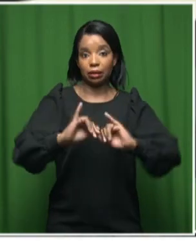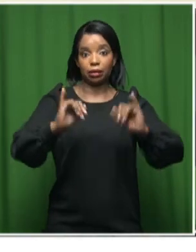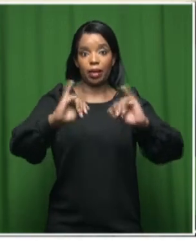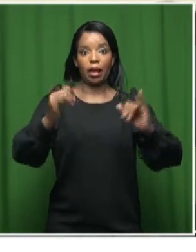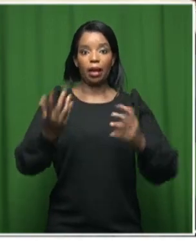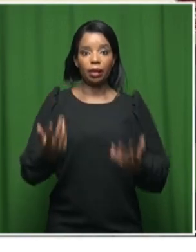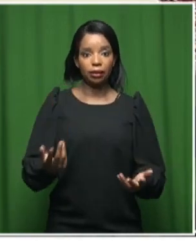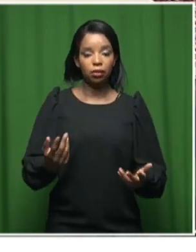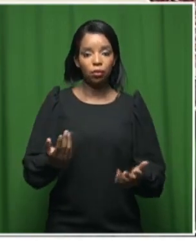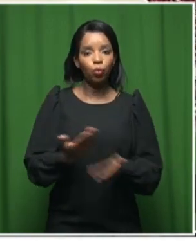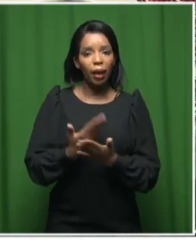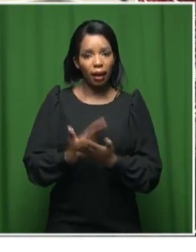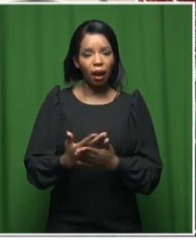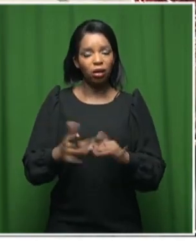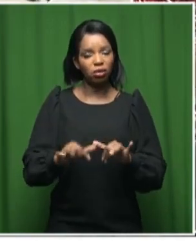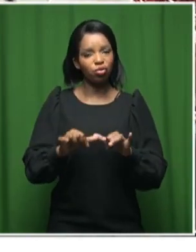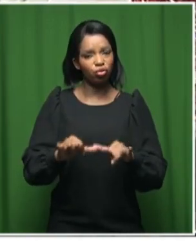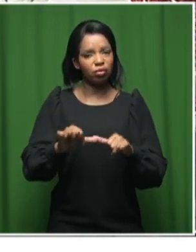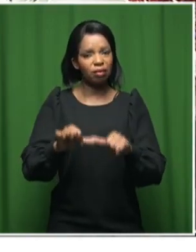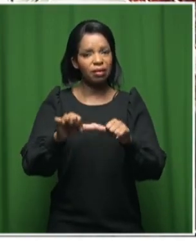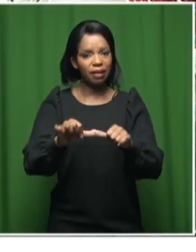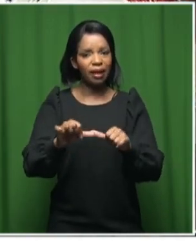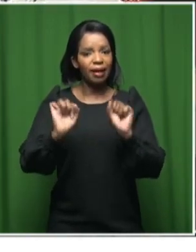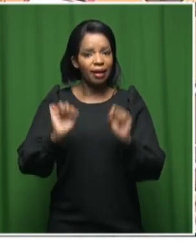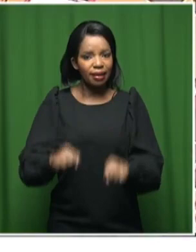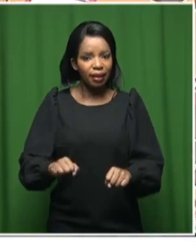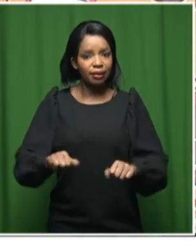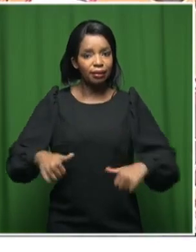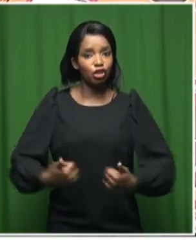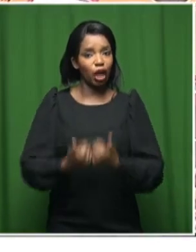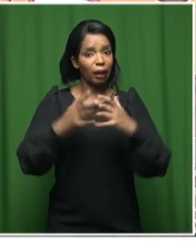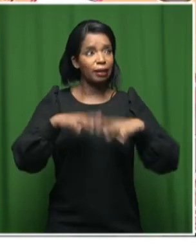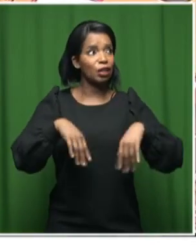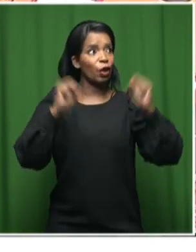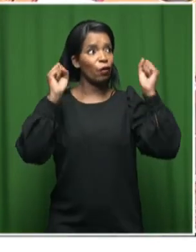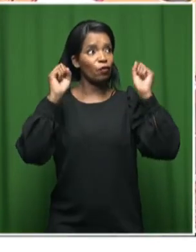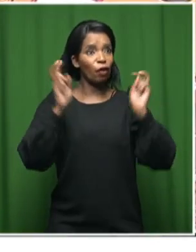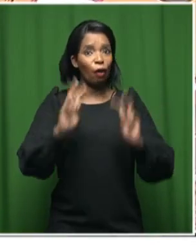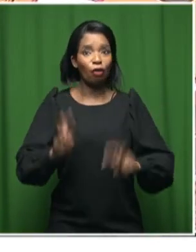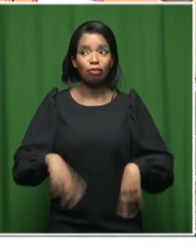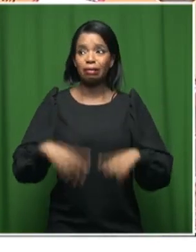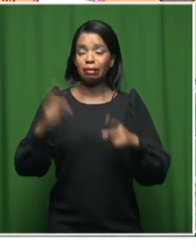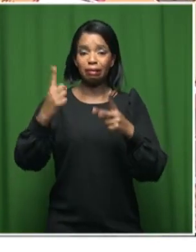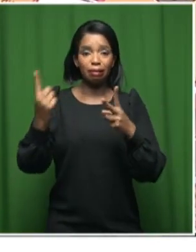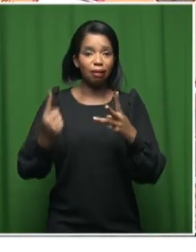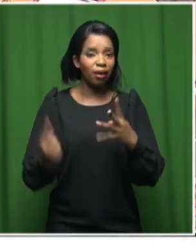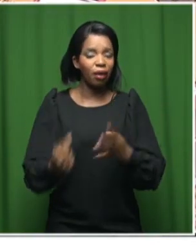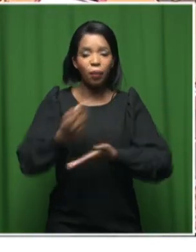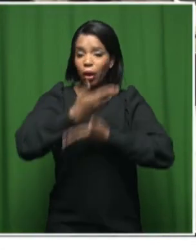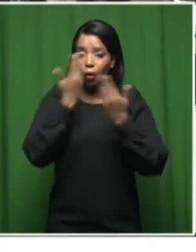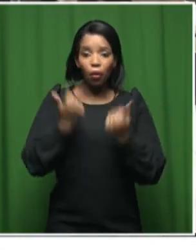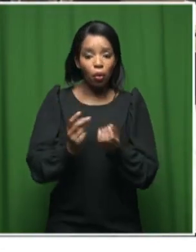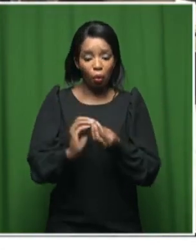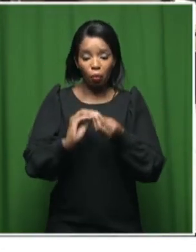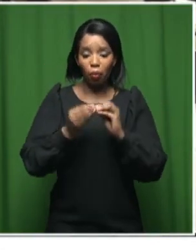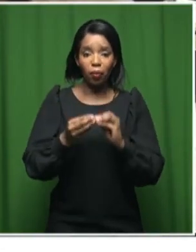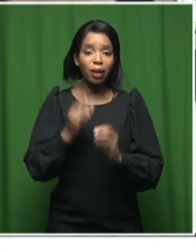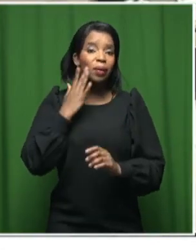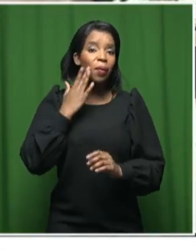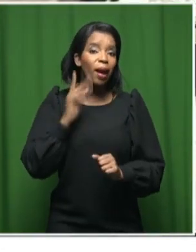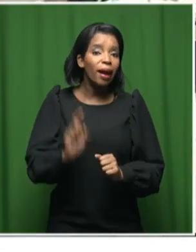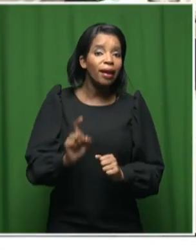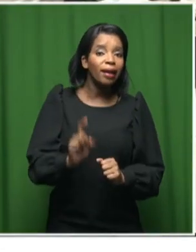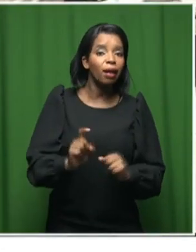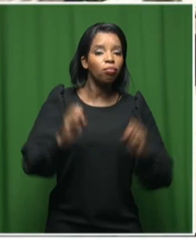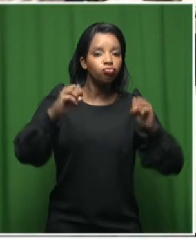be sustained with the challenges. We don't know when we'll come out of the situation, especially with energy